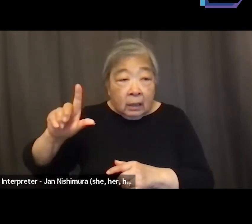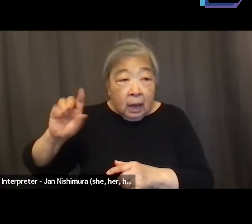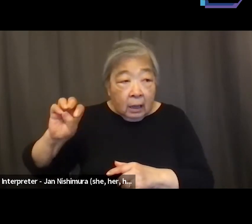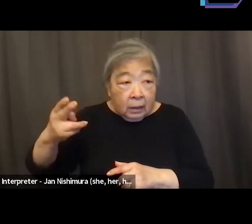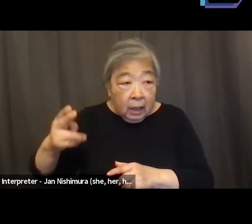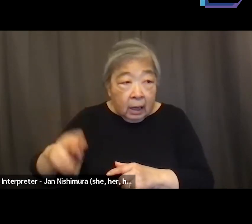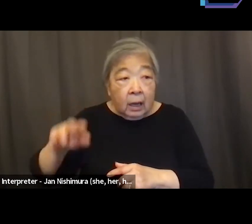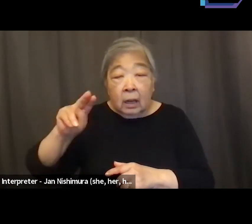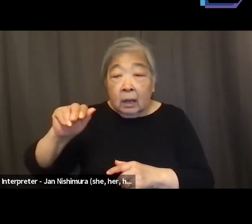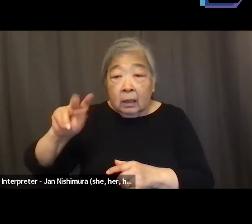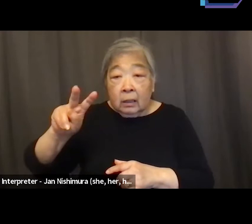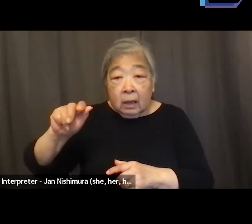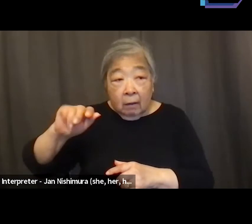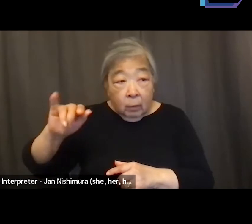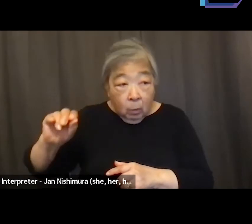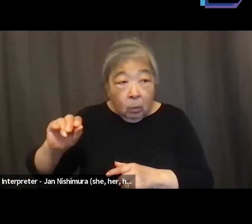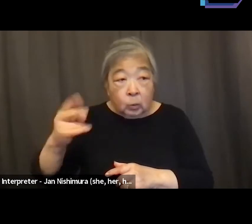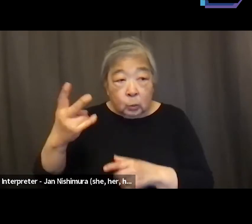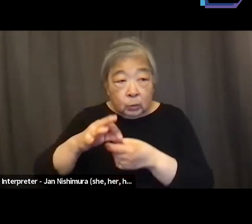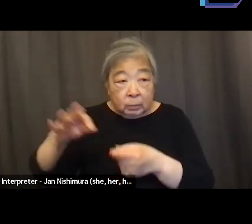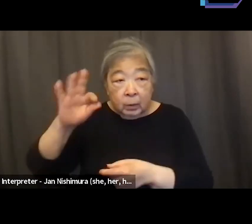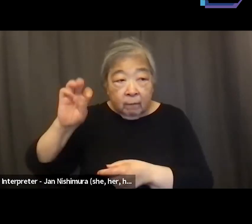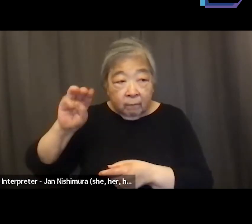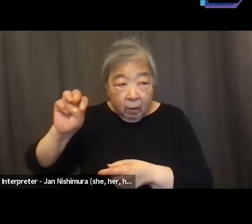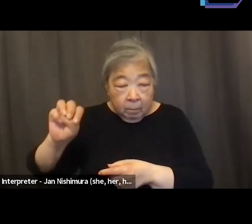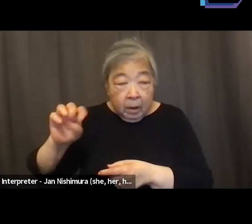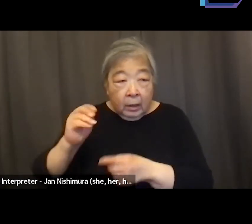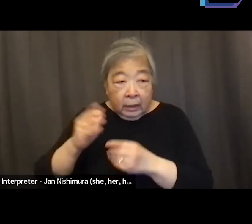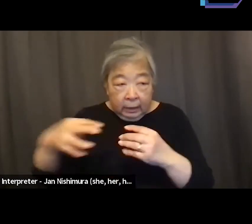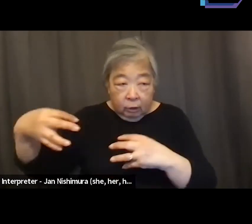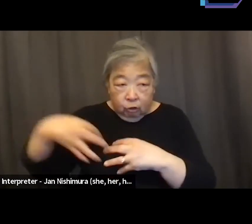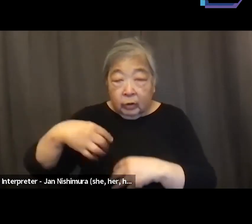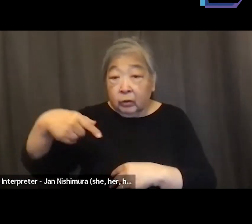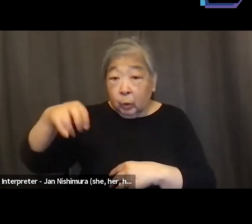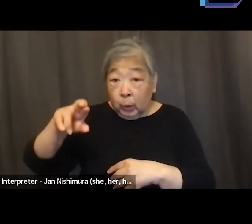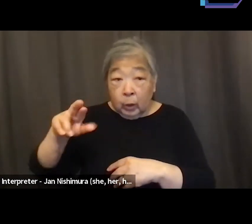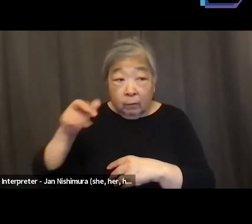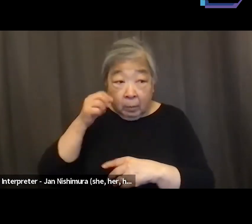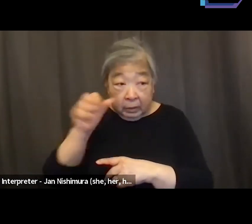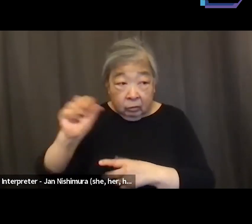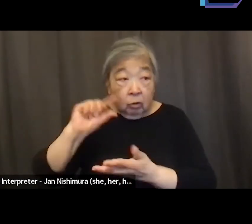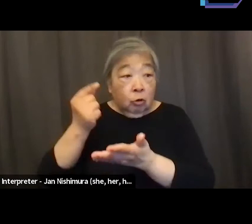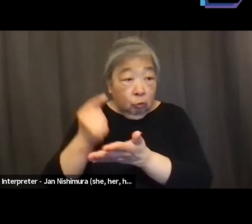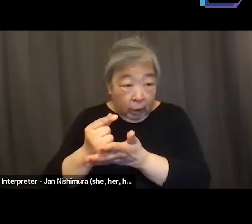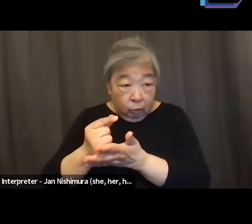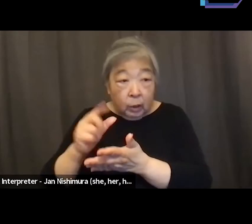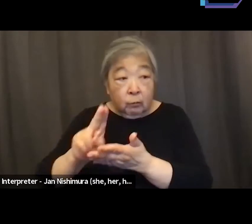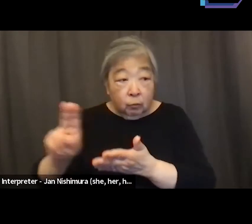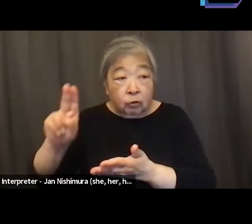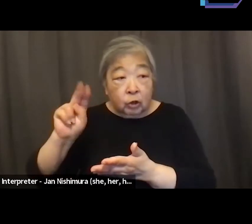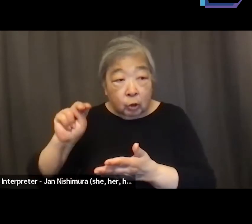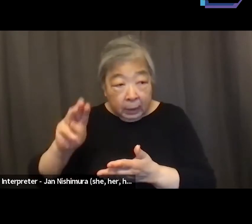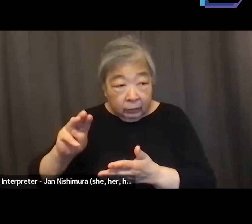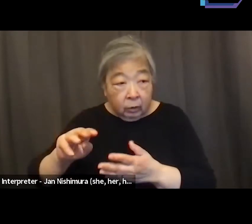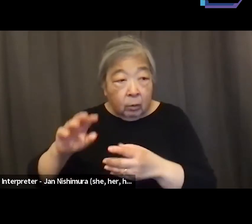and Indigenous queer feminist. They graduated from the University of New Mexico in 2019 with a bachelor's degree